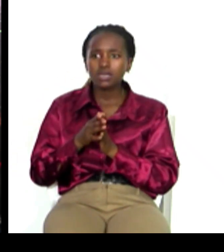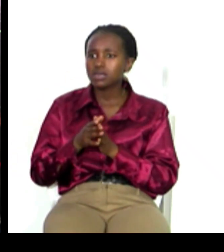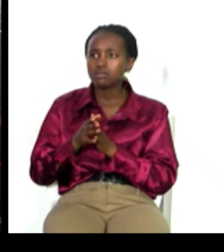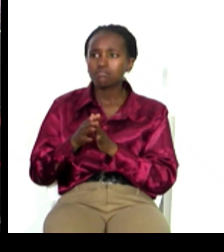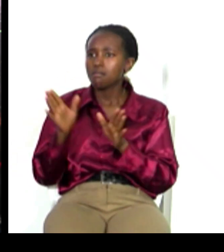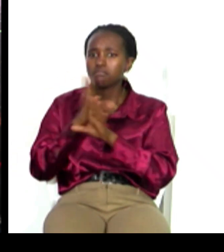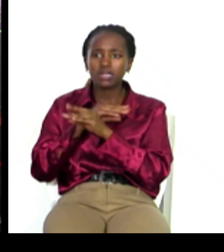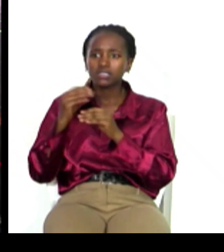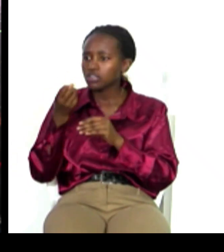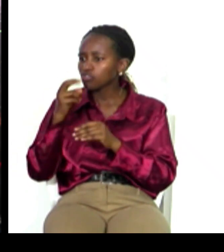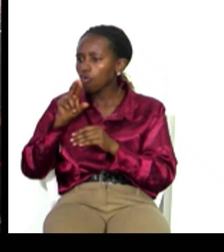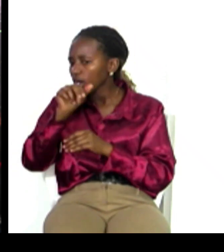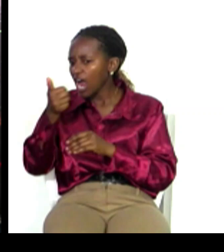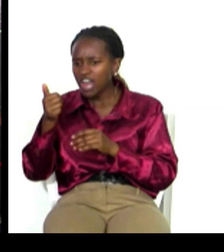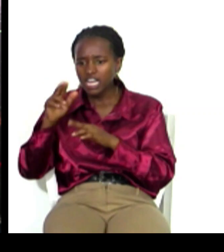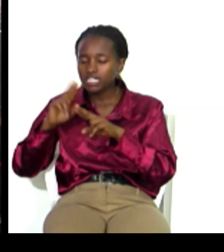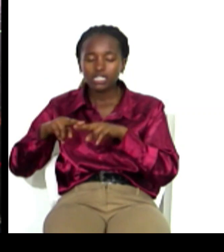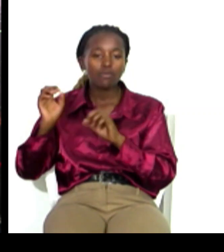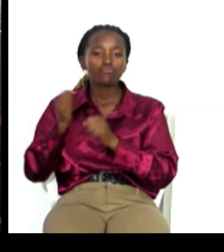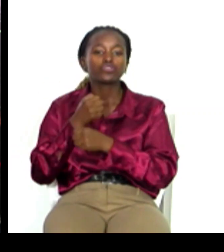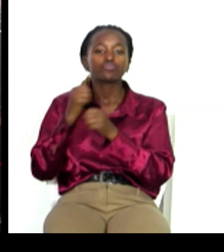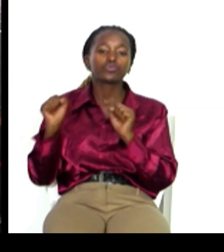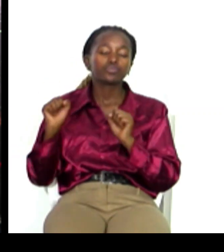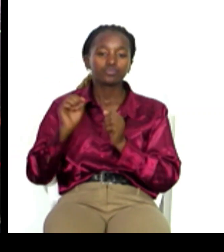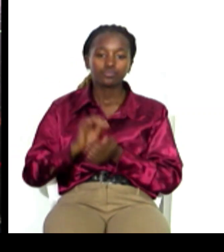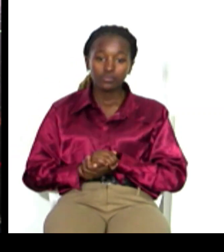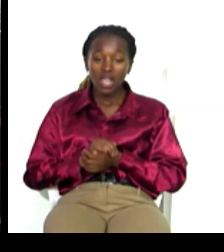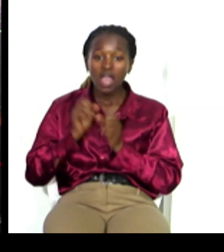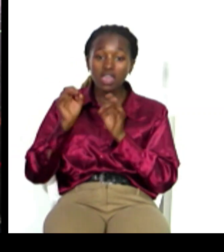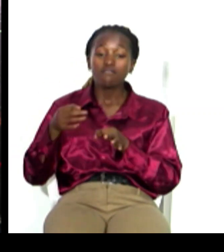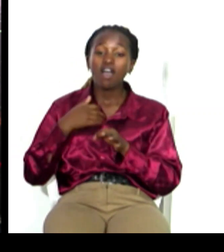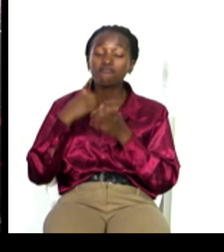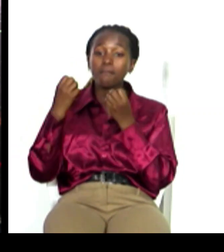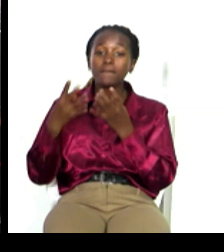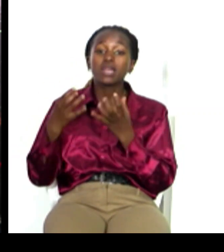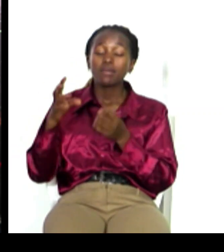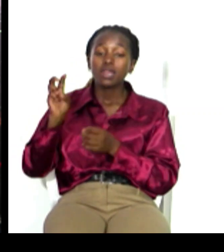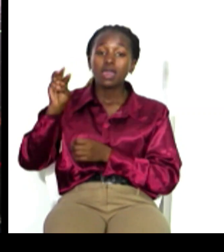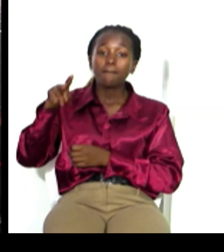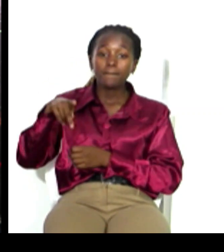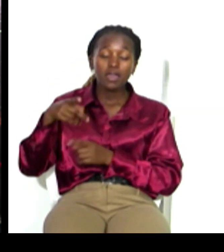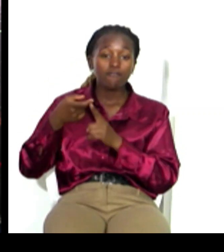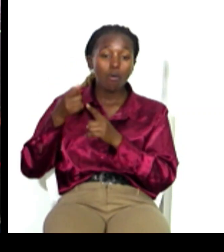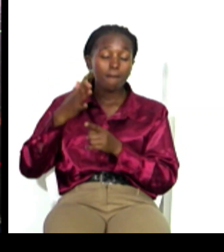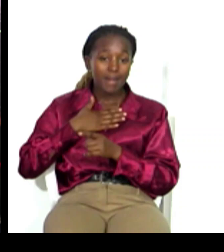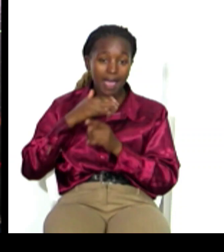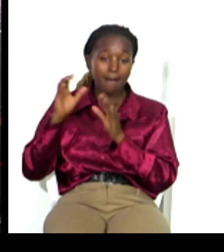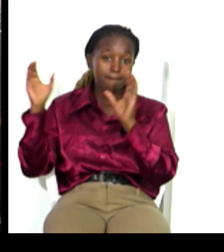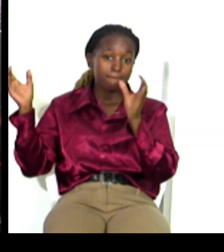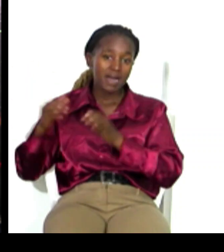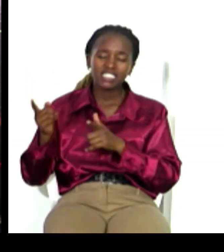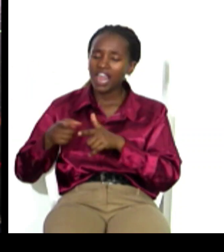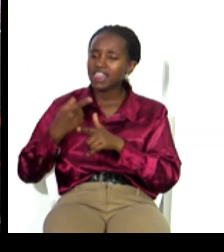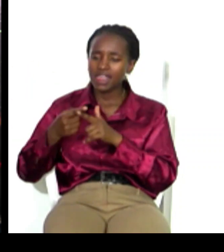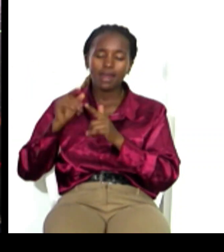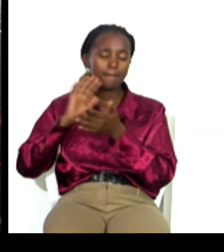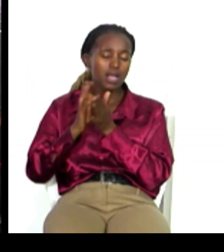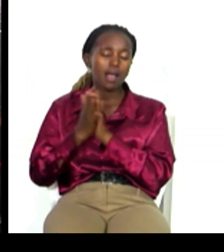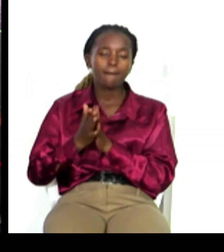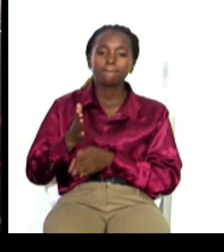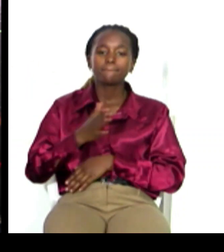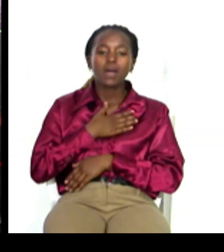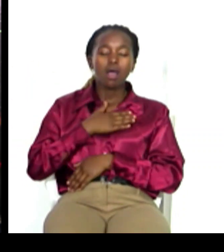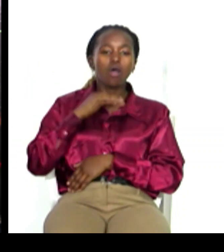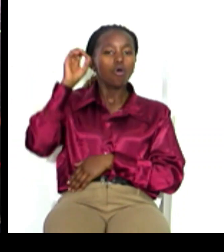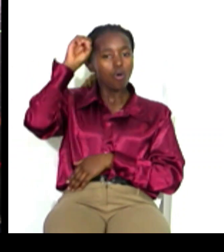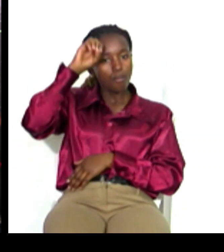MPs from my nini kutoka kwa hii party yangu mpya. Anything that inataka kupita kwa bunge, mimi ndio naweza